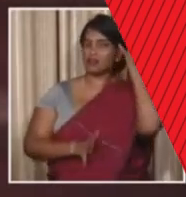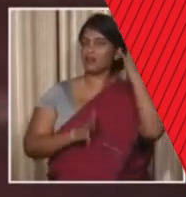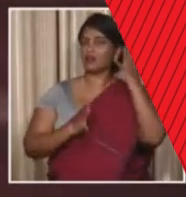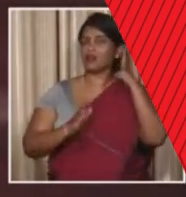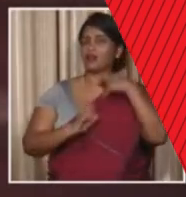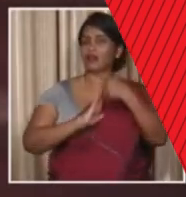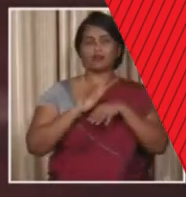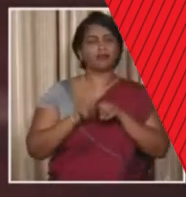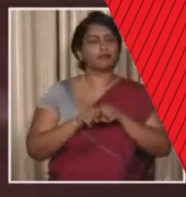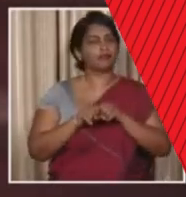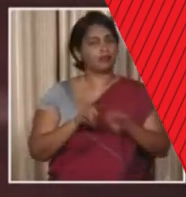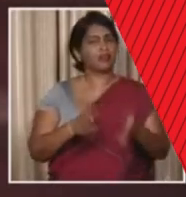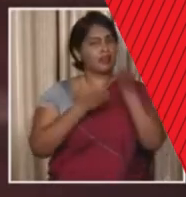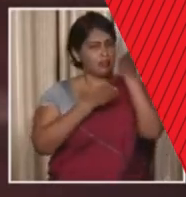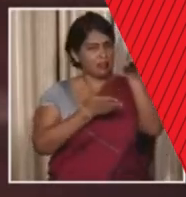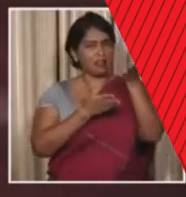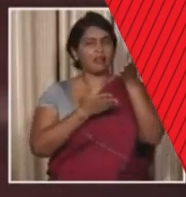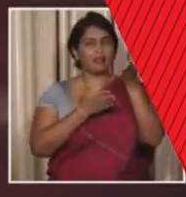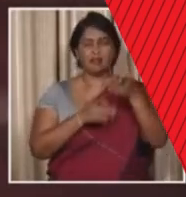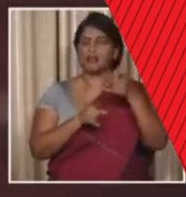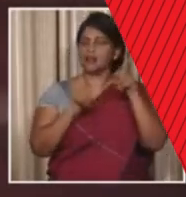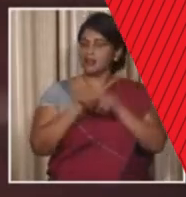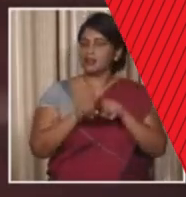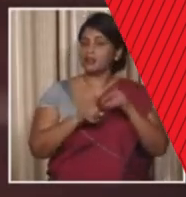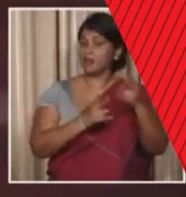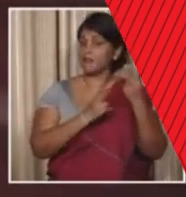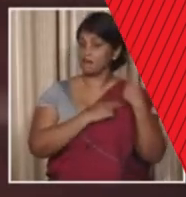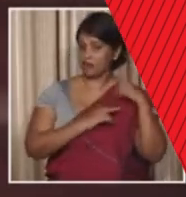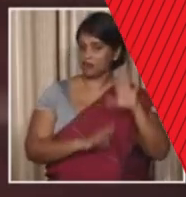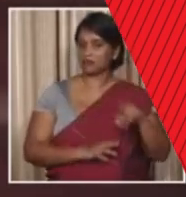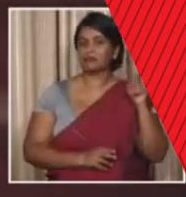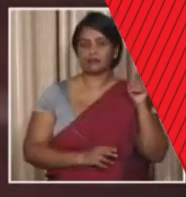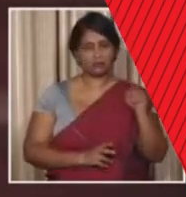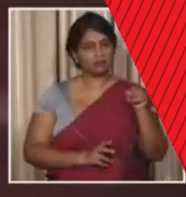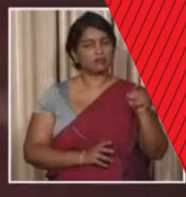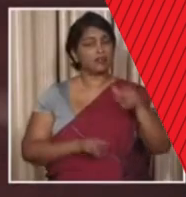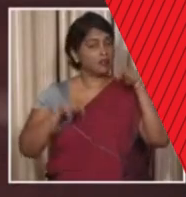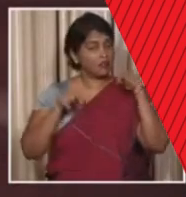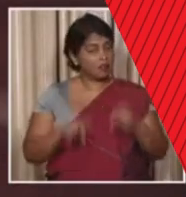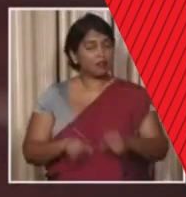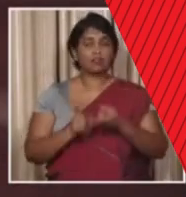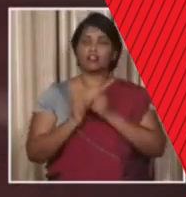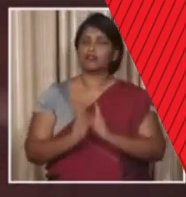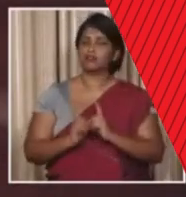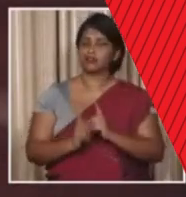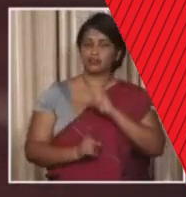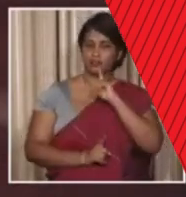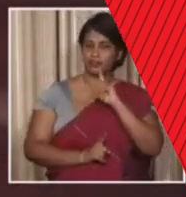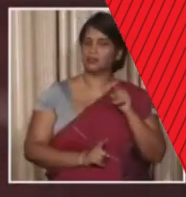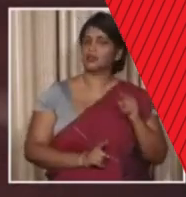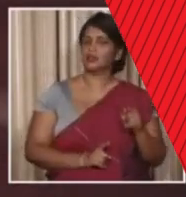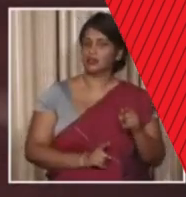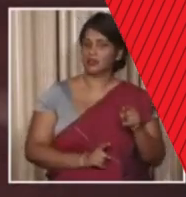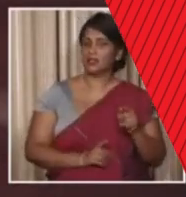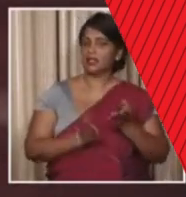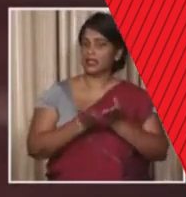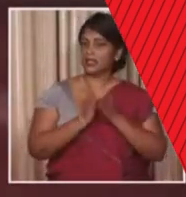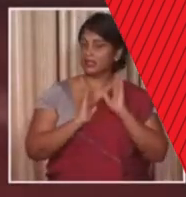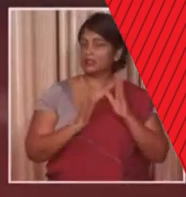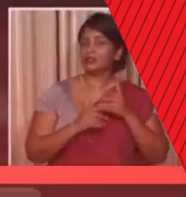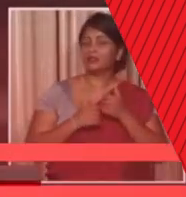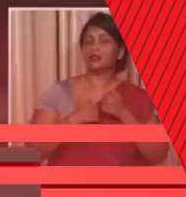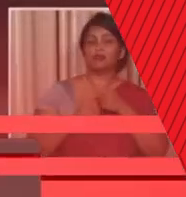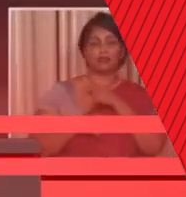are responsible. And they are today saying the same thing when you say, when you appreciate India.